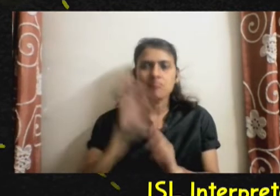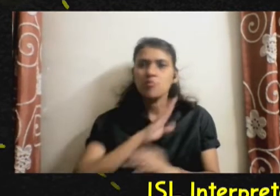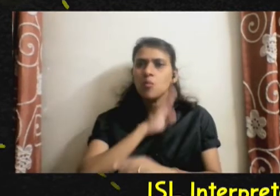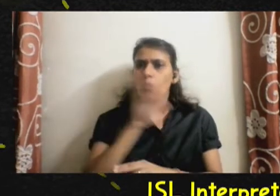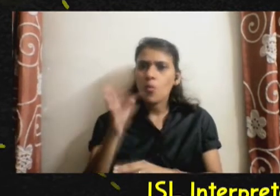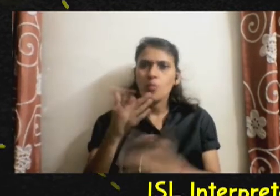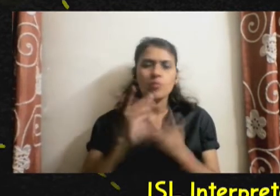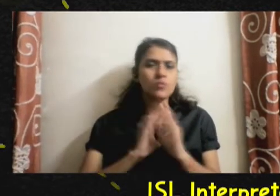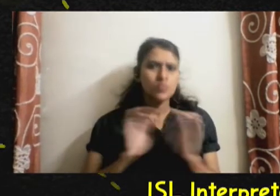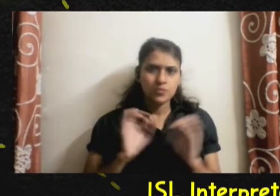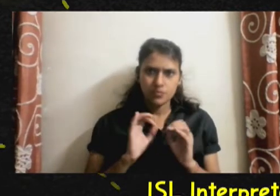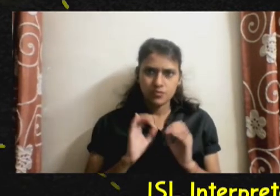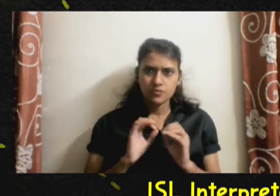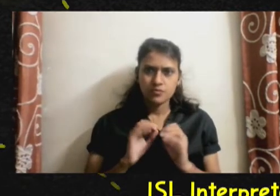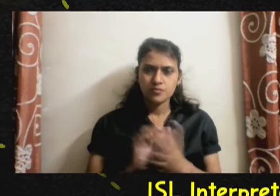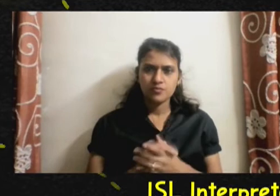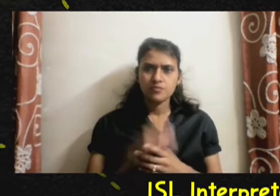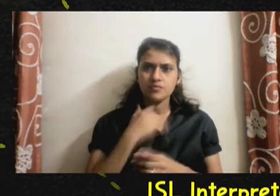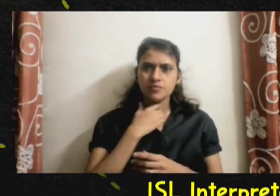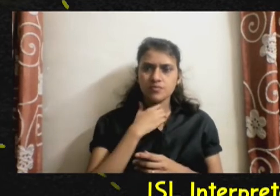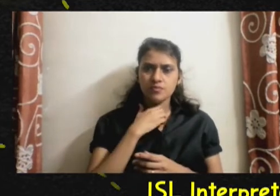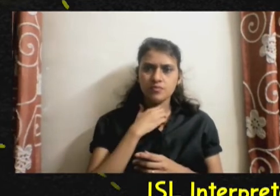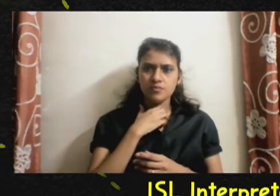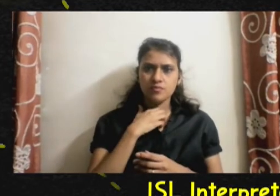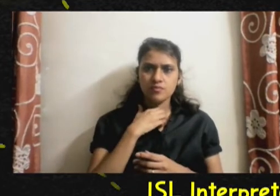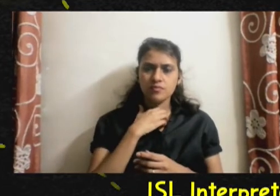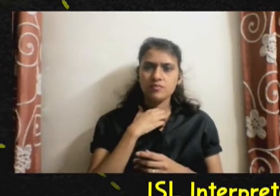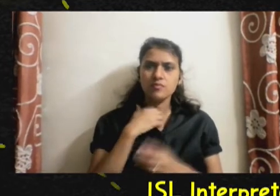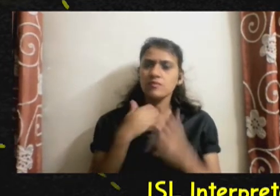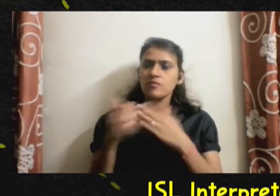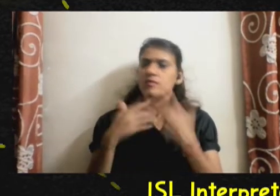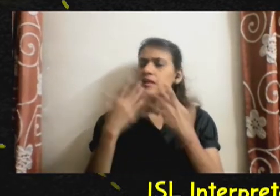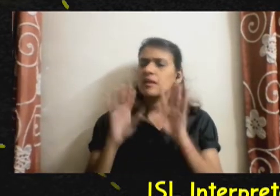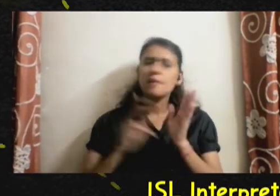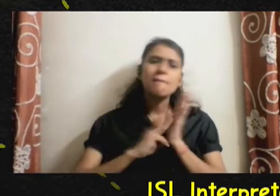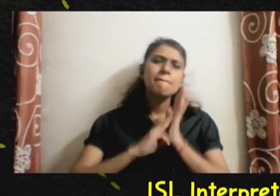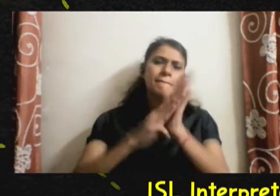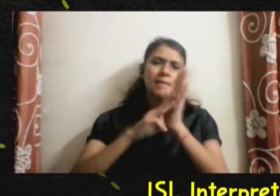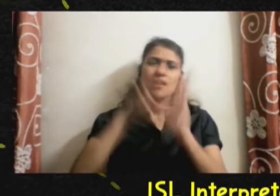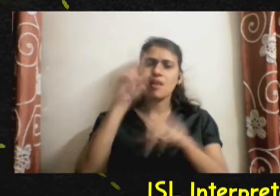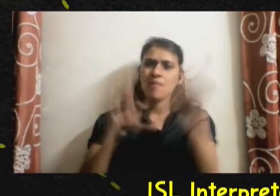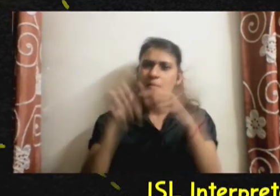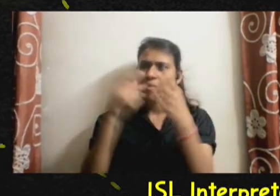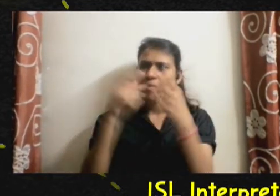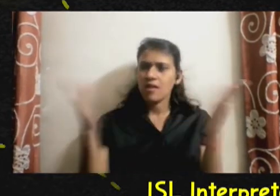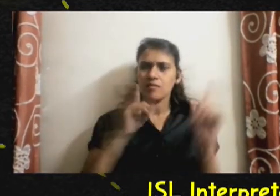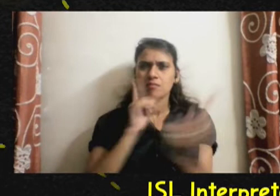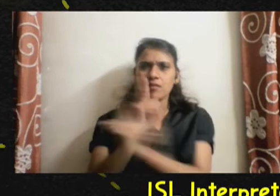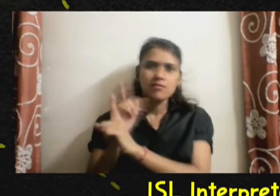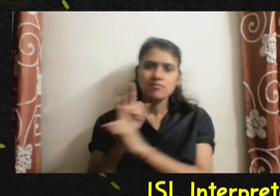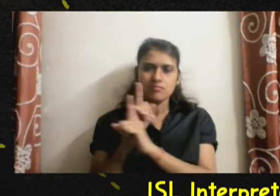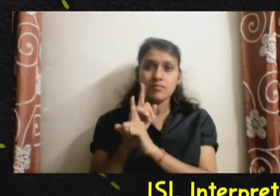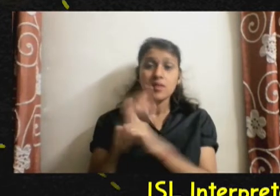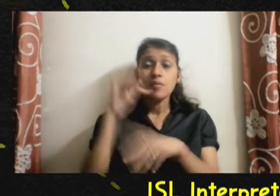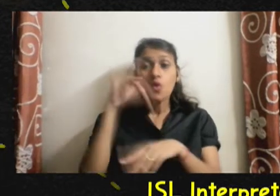oh, now tech, therefore neutral, we can do whatever, immediately reach 1 million people. Absolutely not. So I think our offline ethos very much